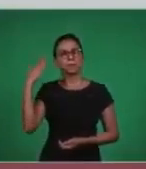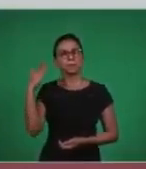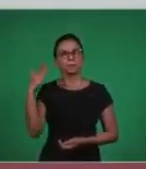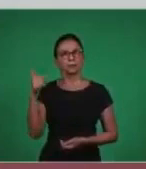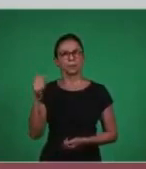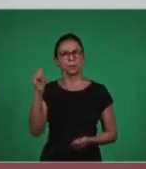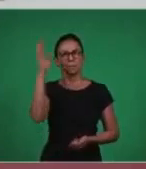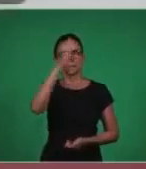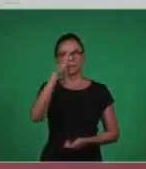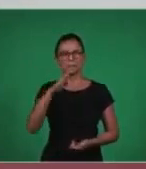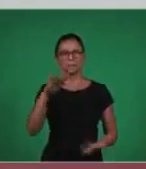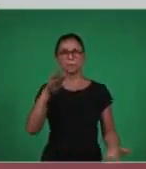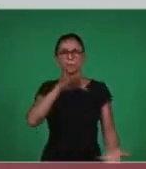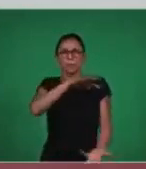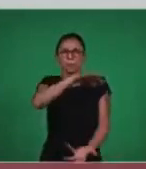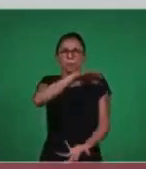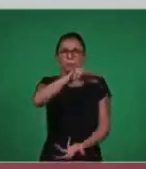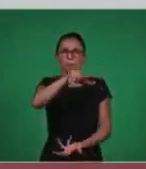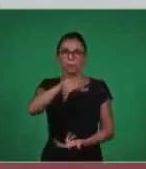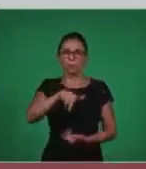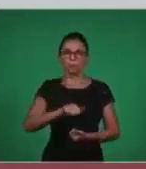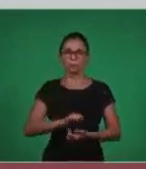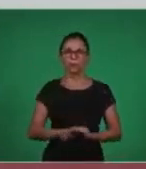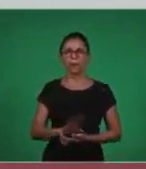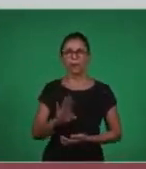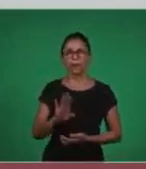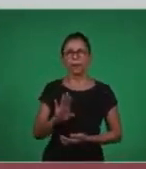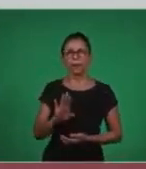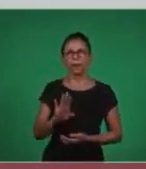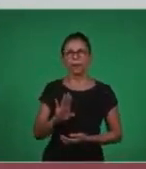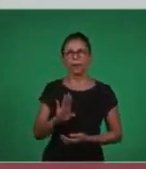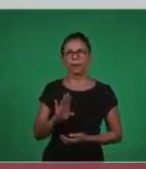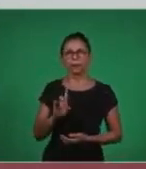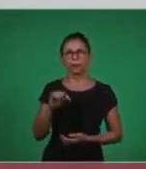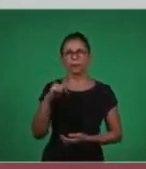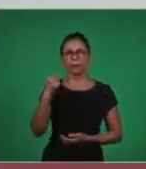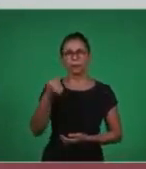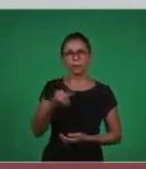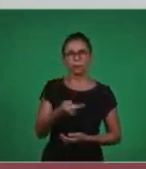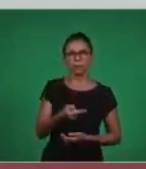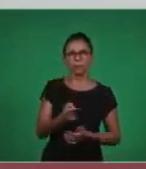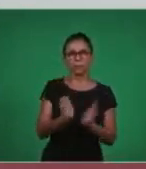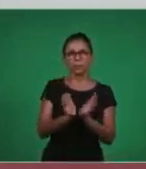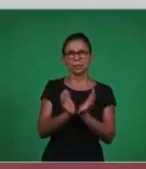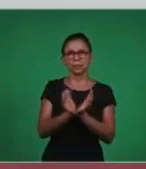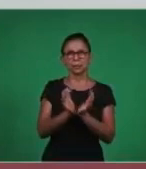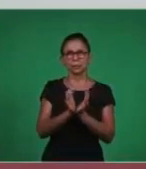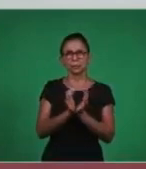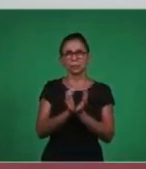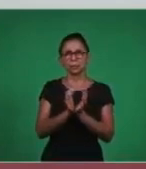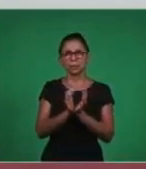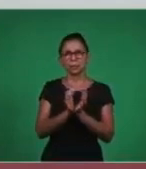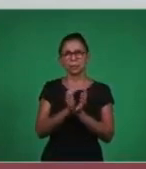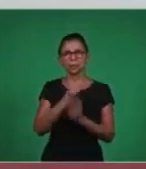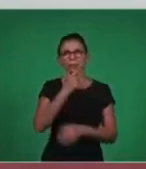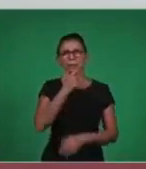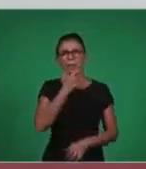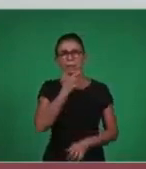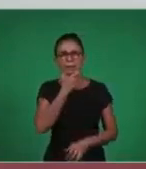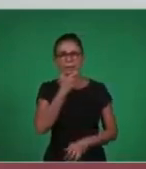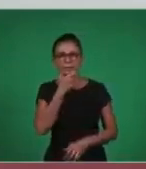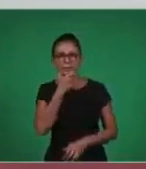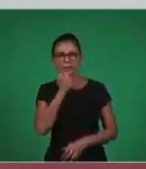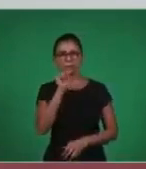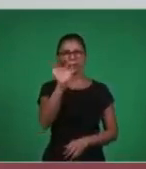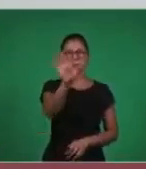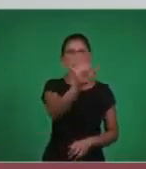world. In a few minutes, we are going to enter into a connection with a group that is already gathered in England and other